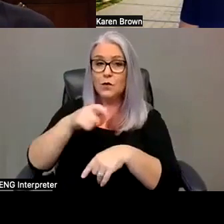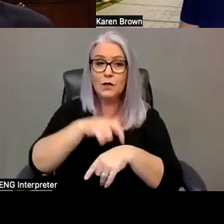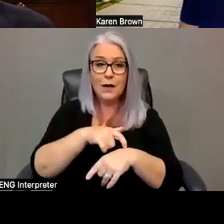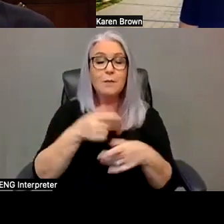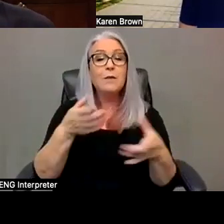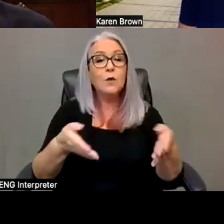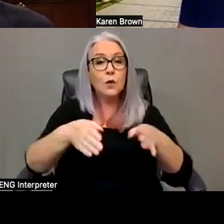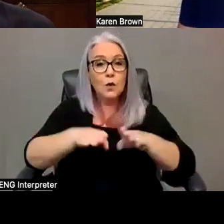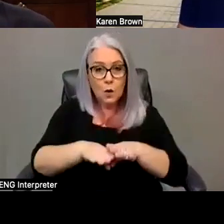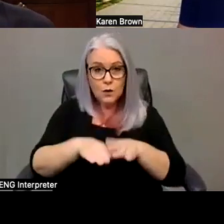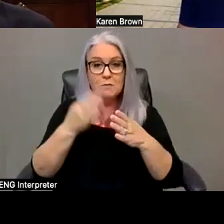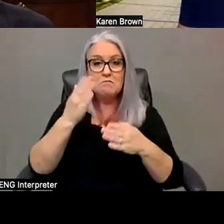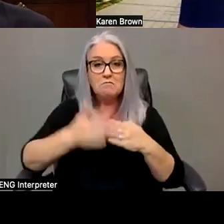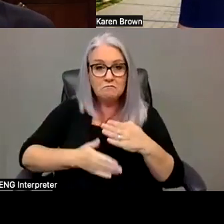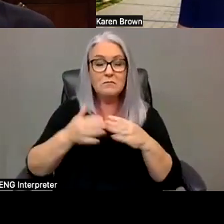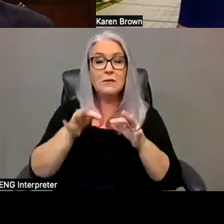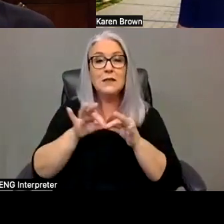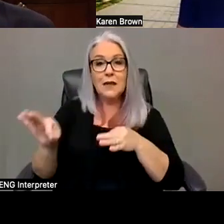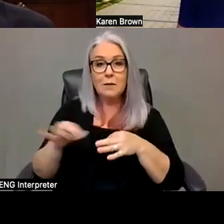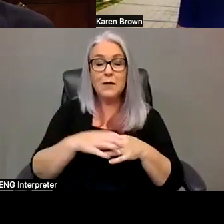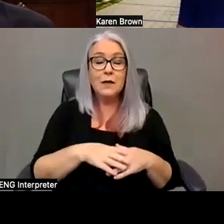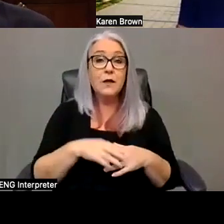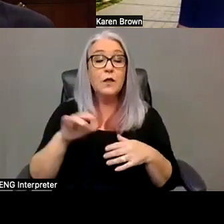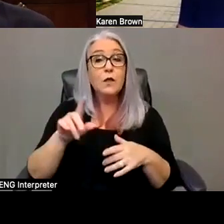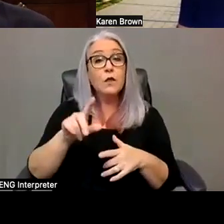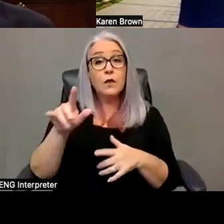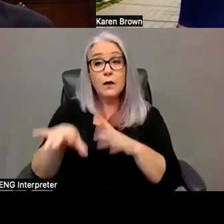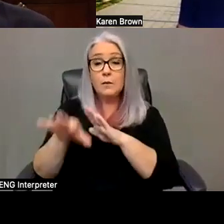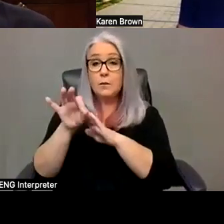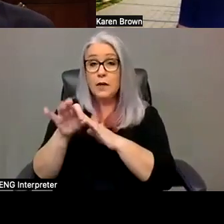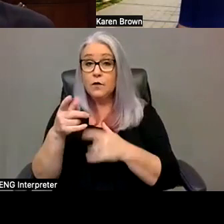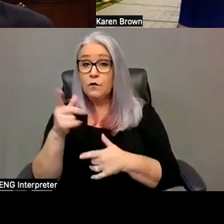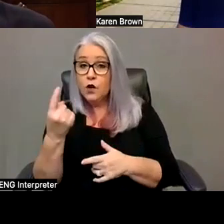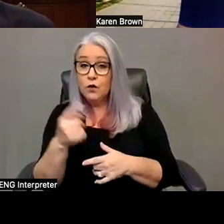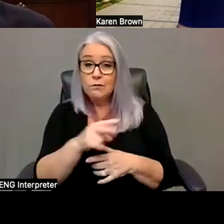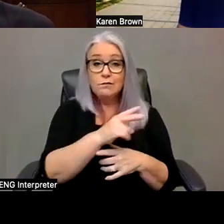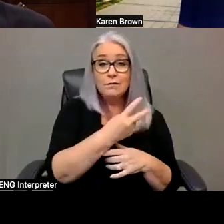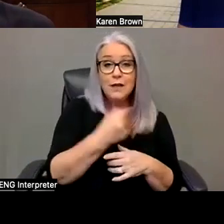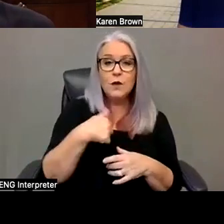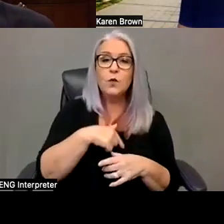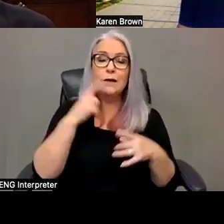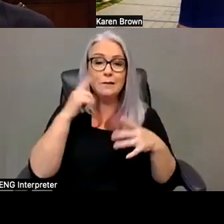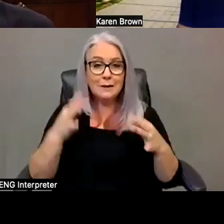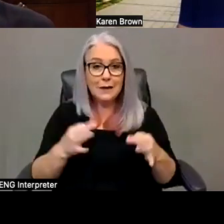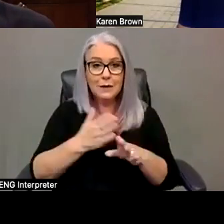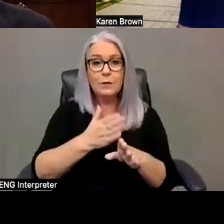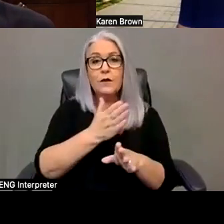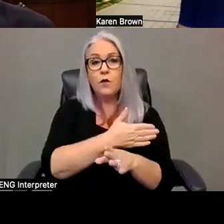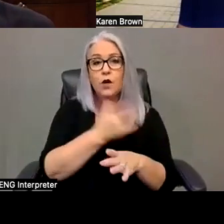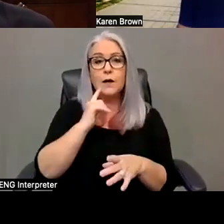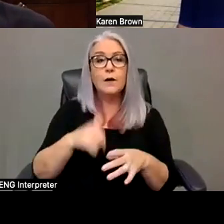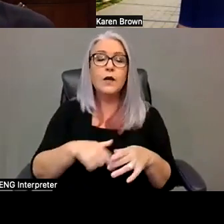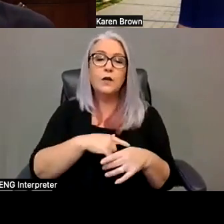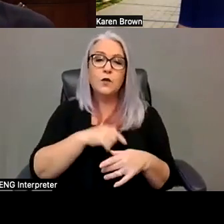closing statements. The order of opening statements and first question has been determined before the forum using a